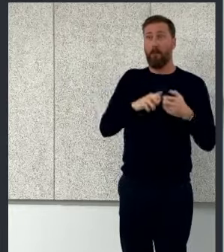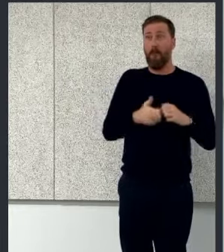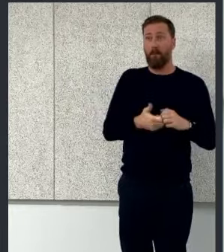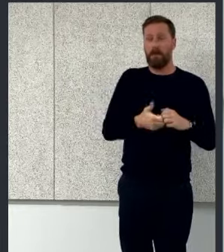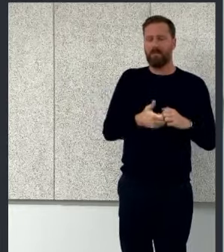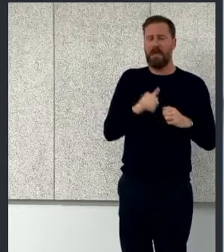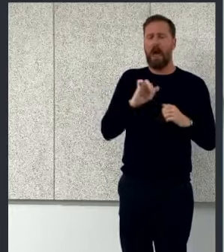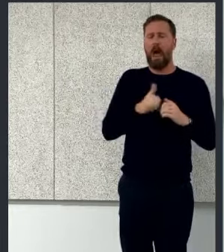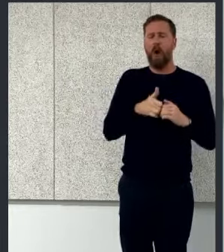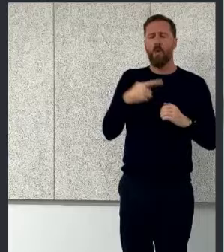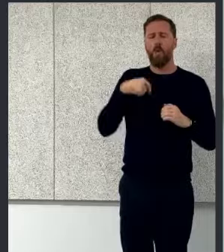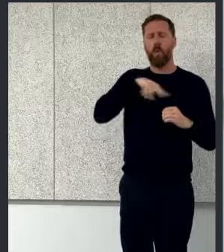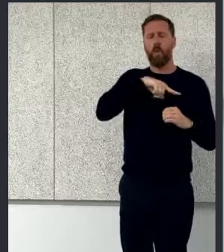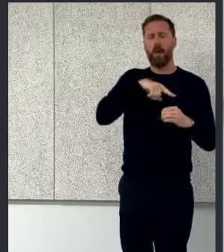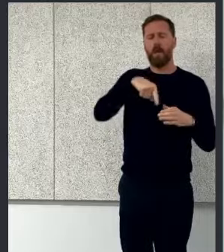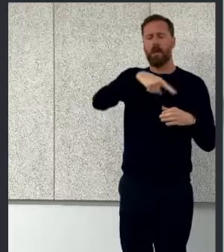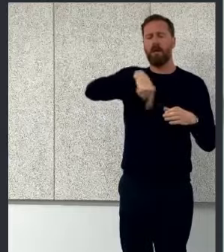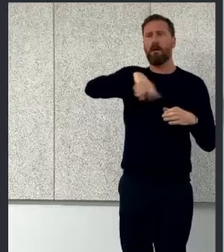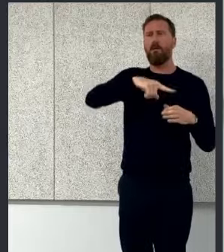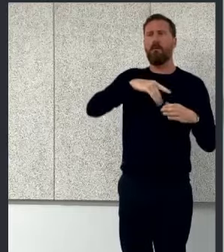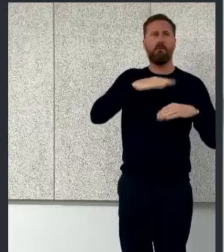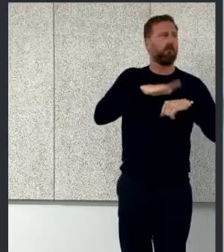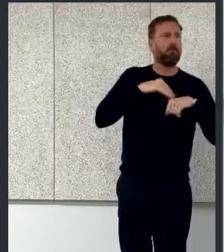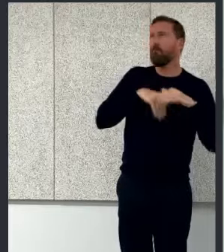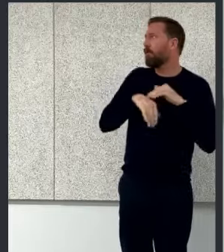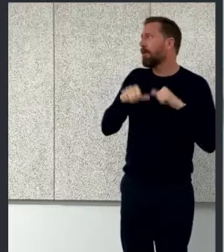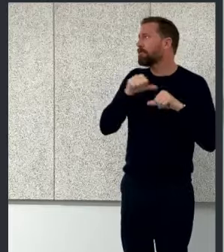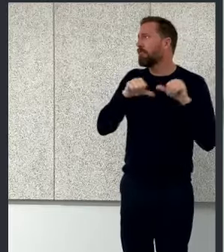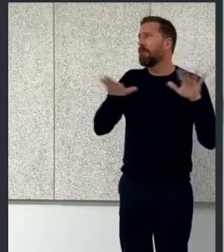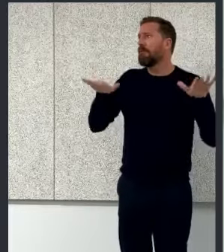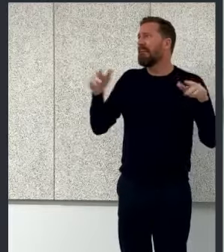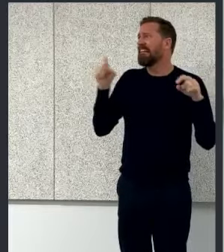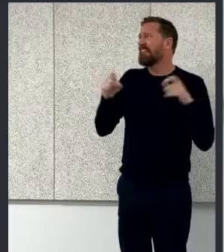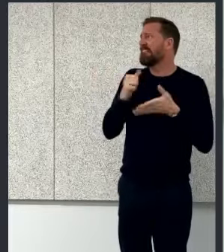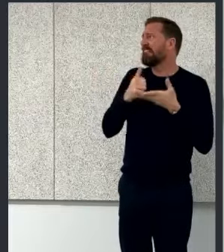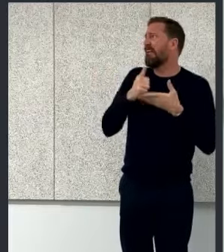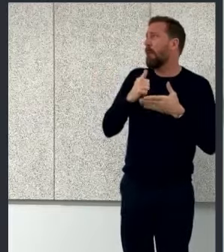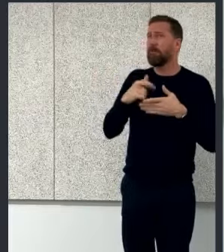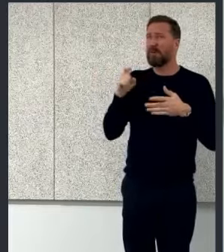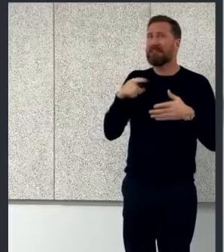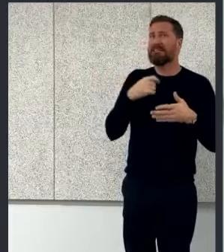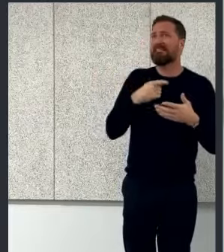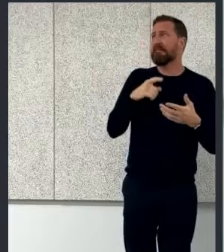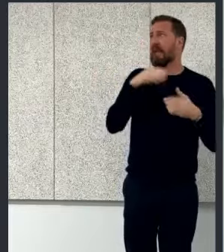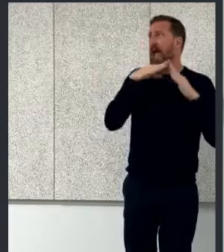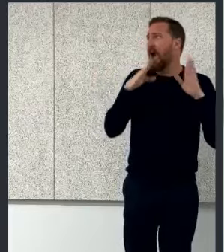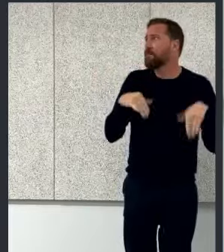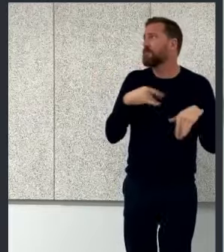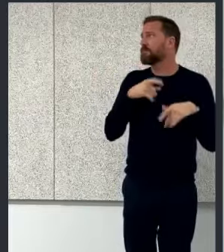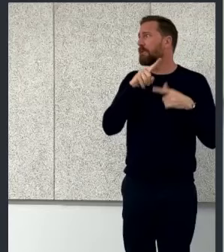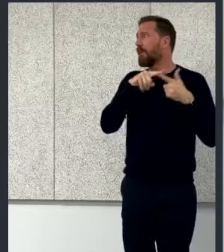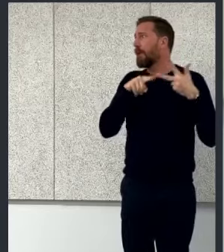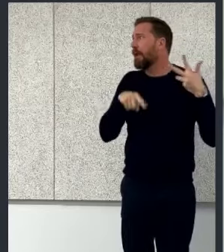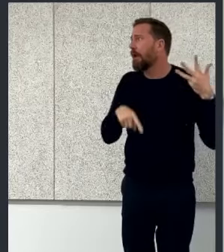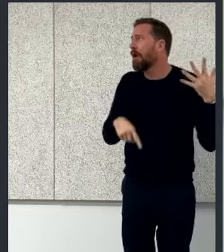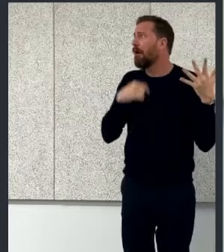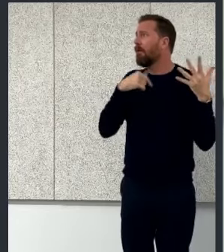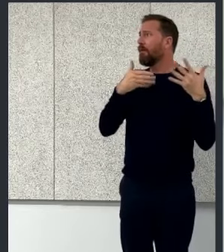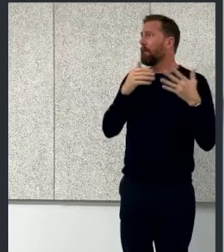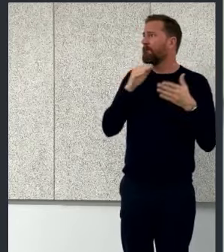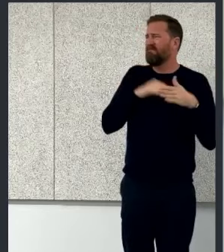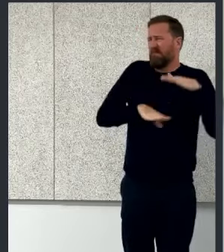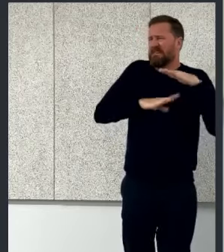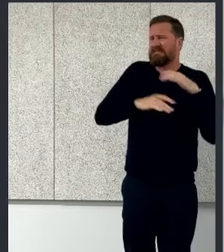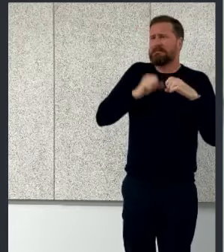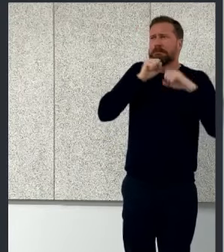know, how do we make it possible to make art, you know, around things like housing and, you know, all of those other sort of basic